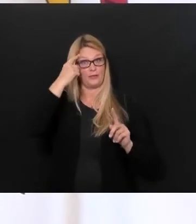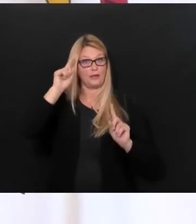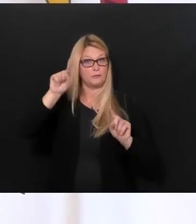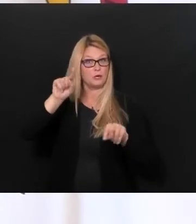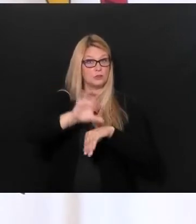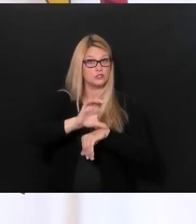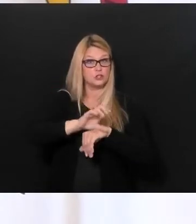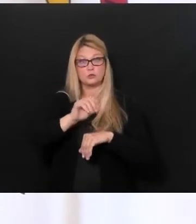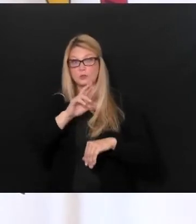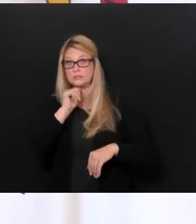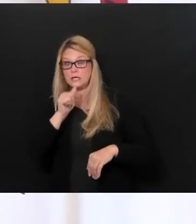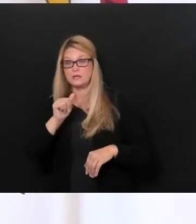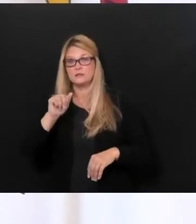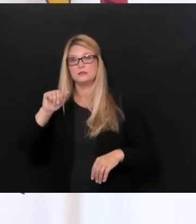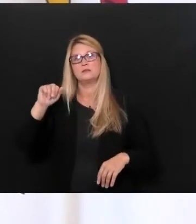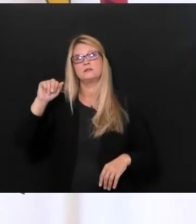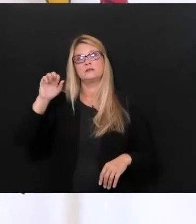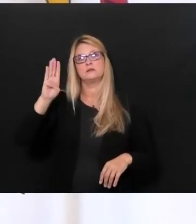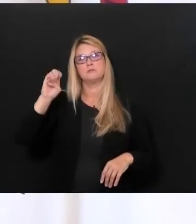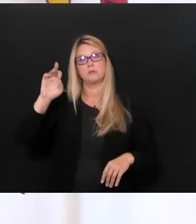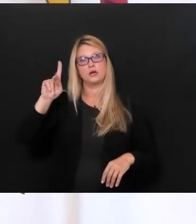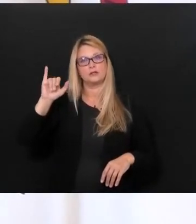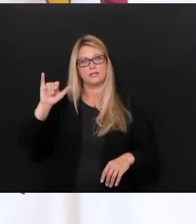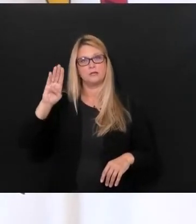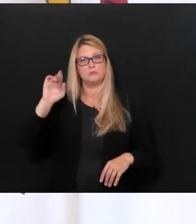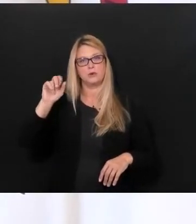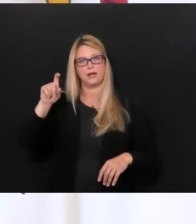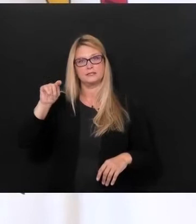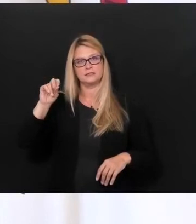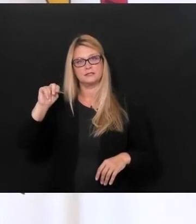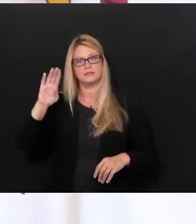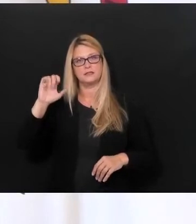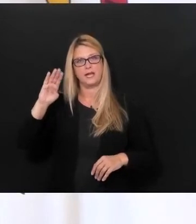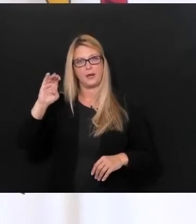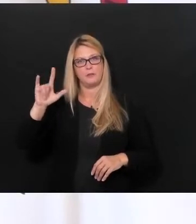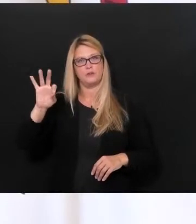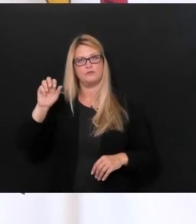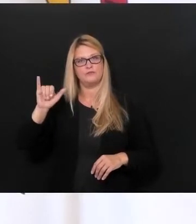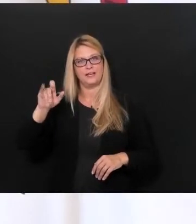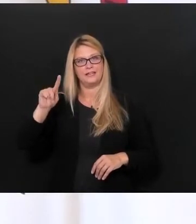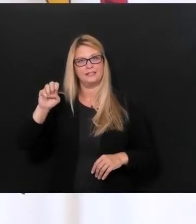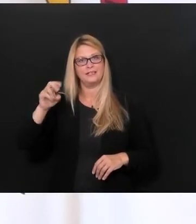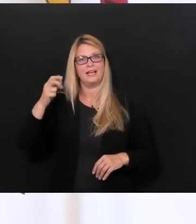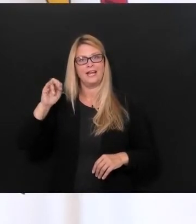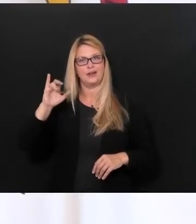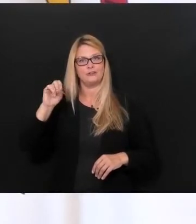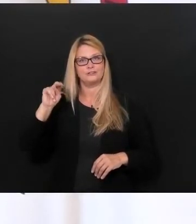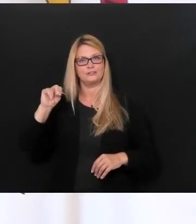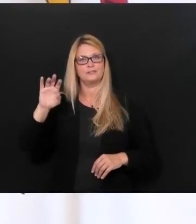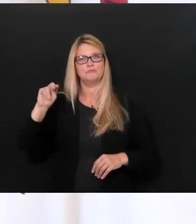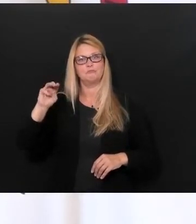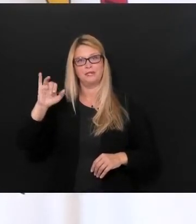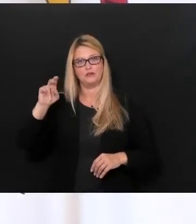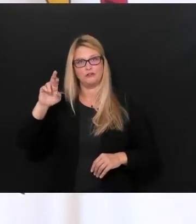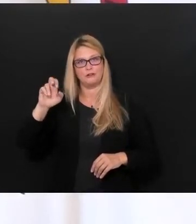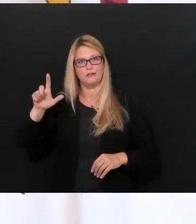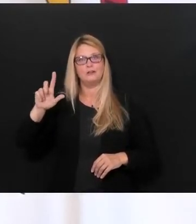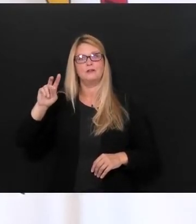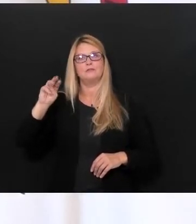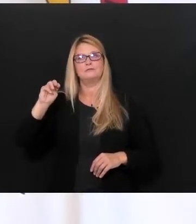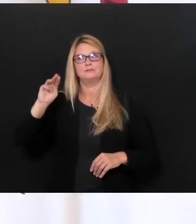church or not going to church, and that is Berkeley, Braxton, Cabell, Fayette, Harrison, Jackson, Marion, Mineral, Mingo,